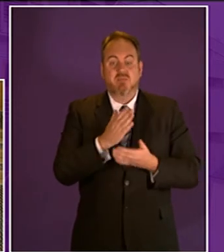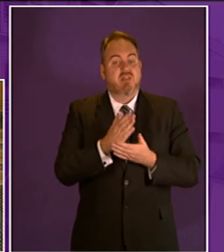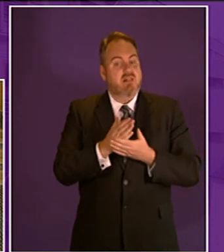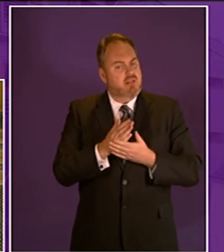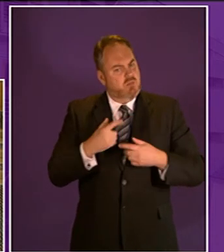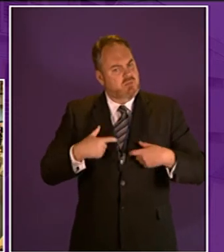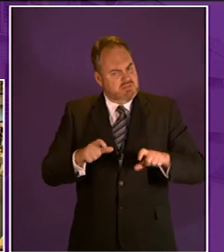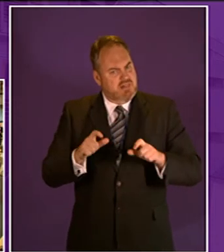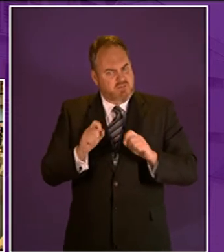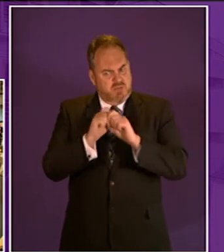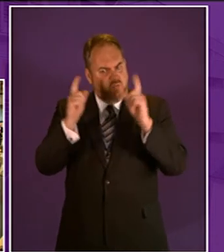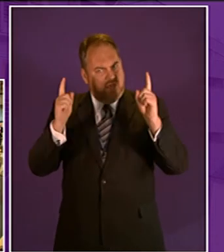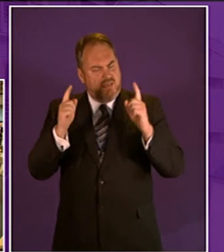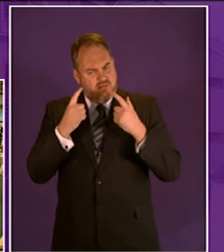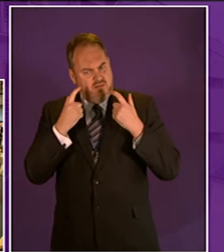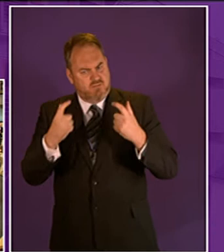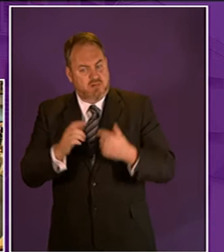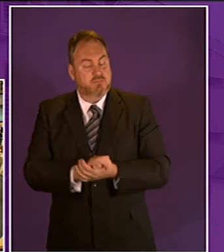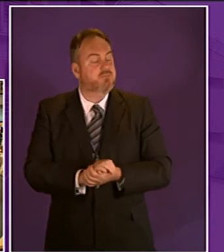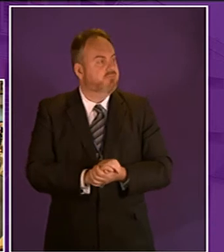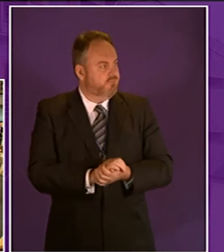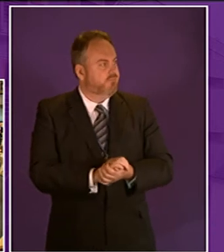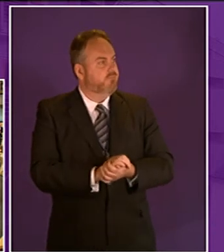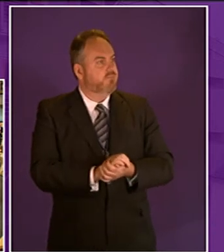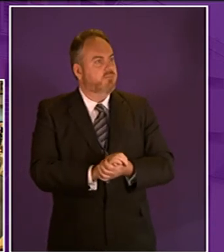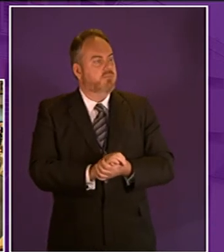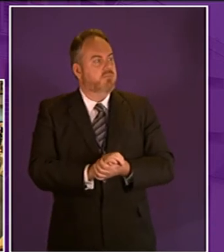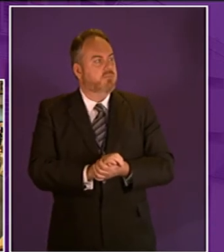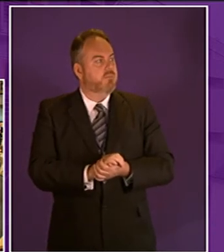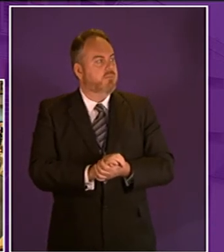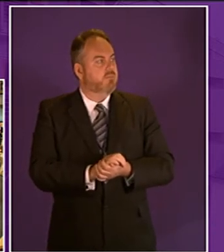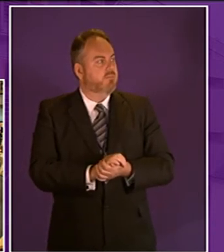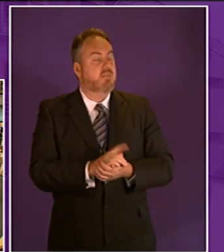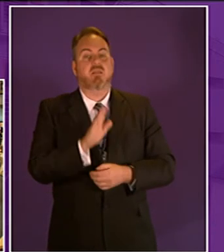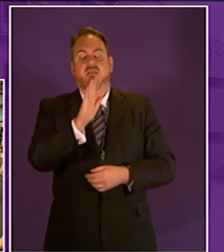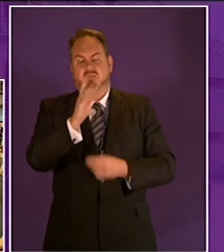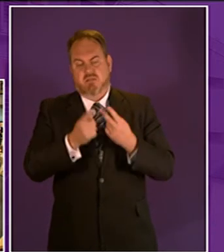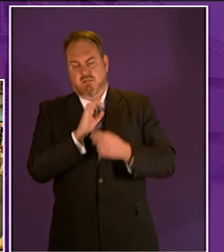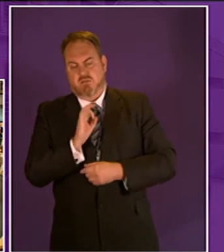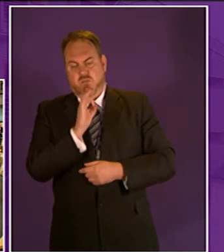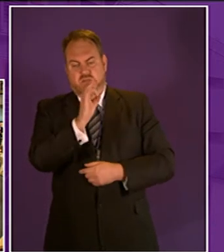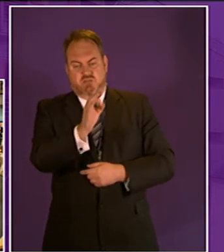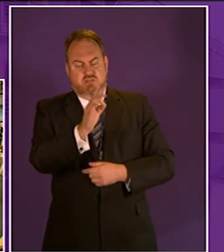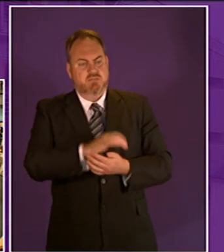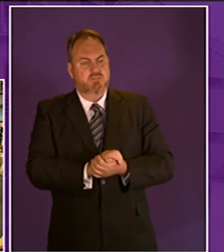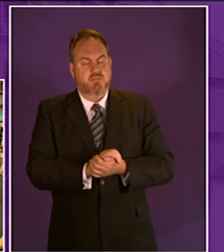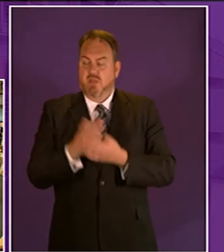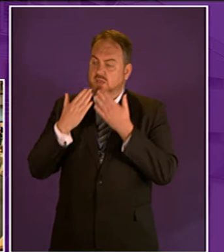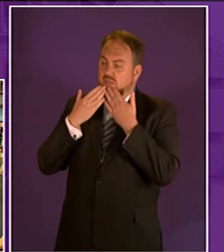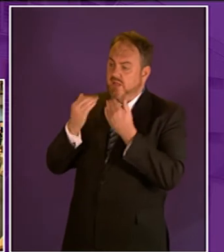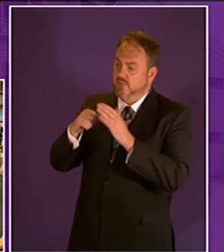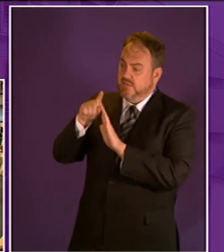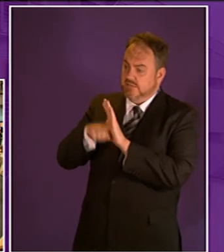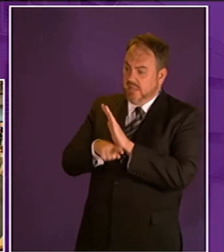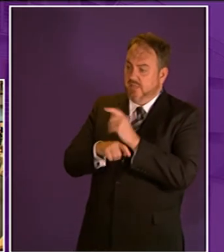that. Anna Sawar to be followed by Stuart Stevenson. Anna Sawar. Can I thank the Cabinet Secretary for prior the statement and also join